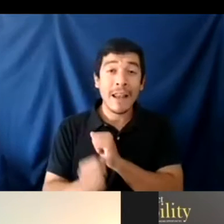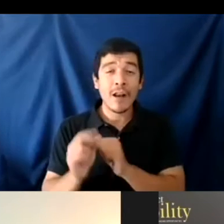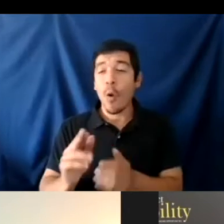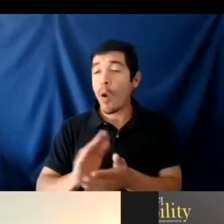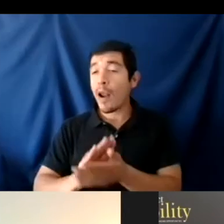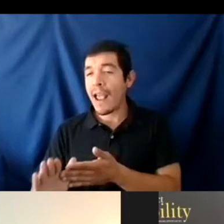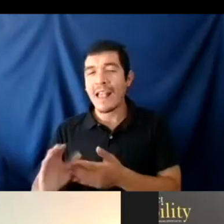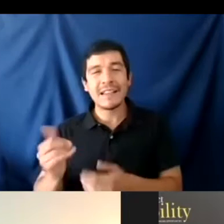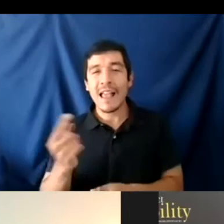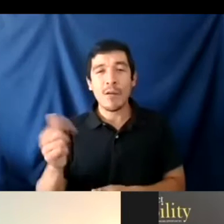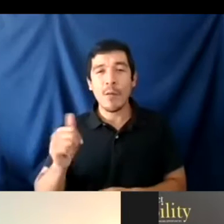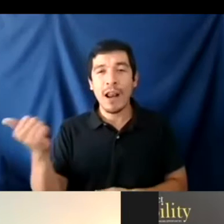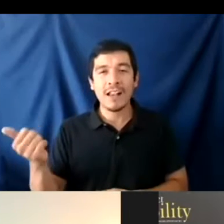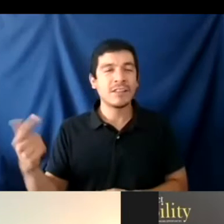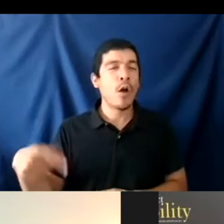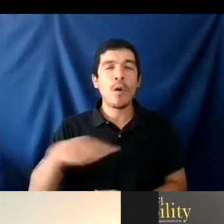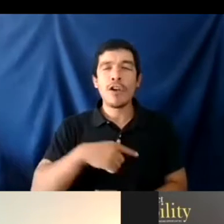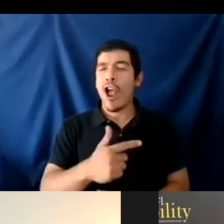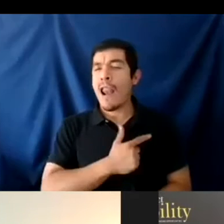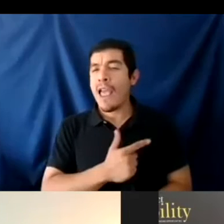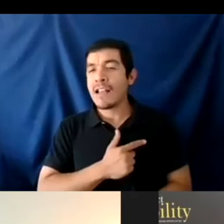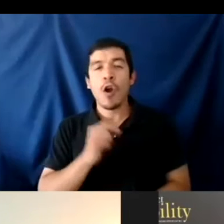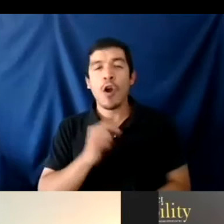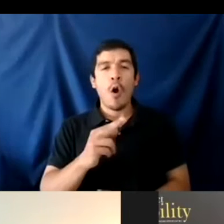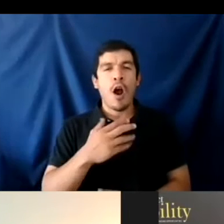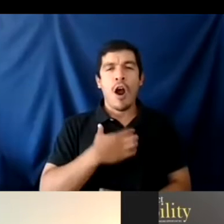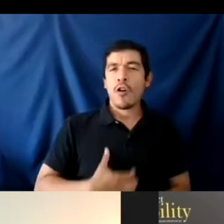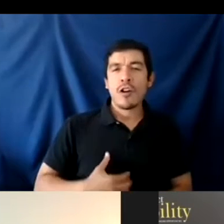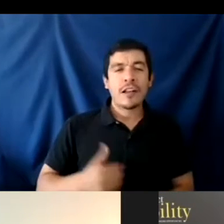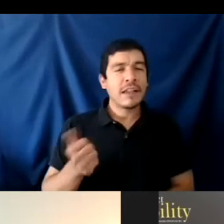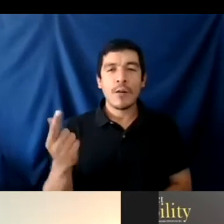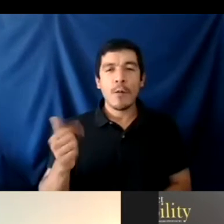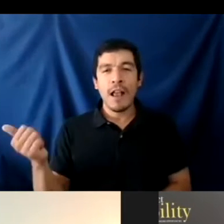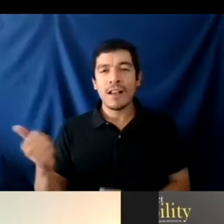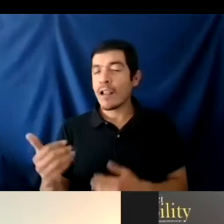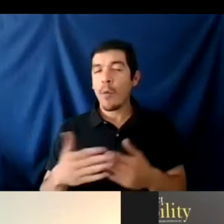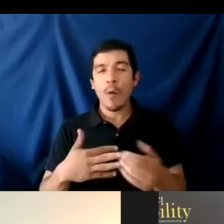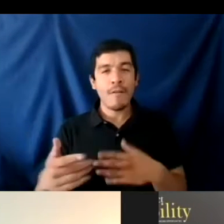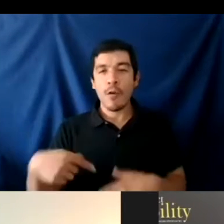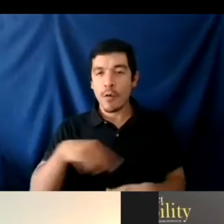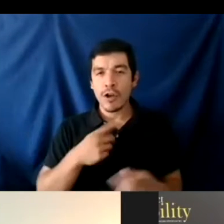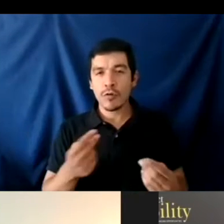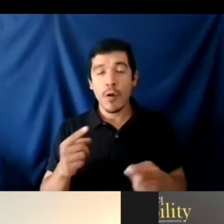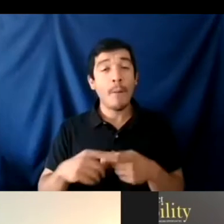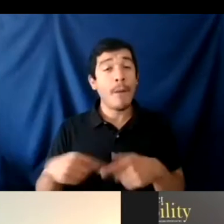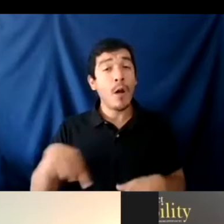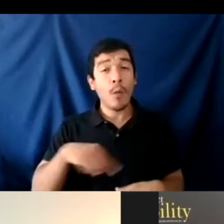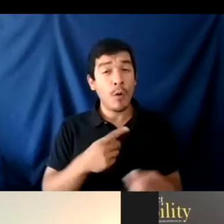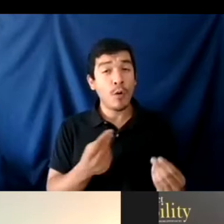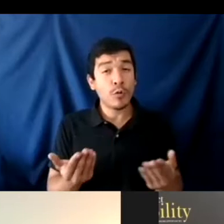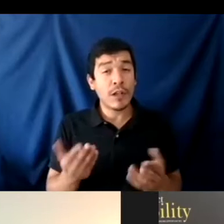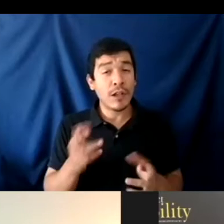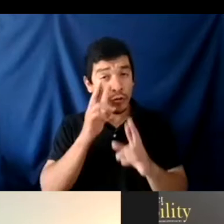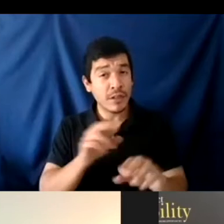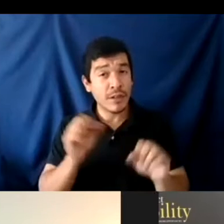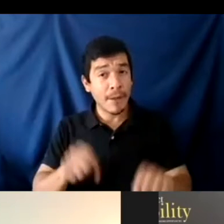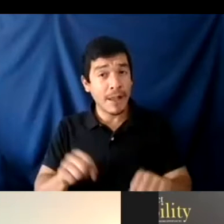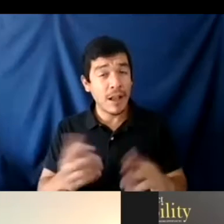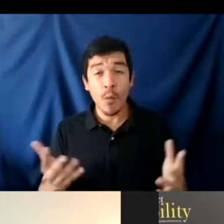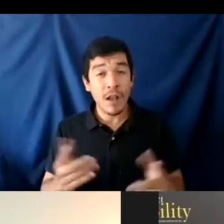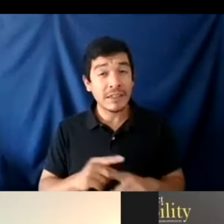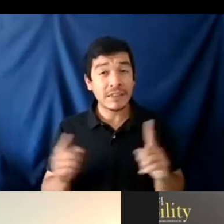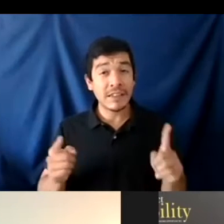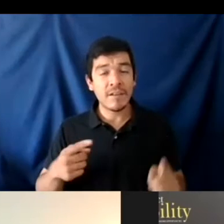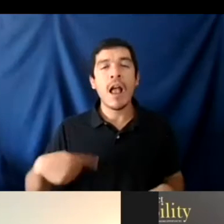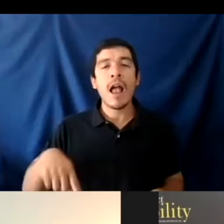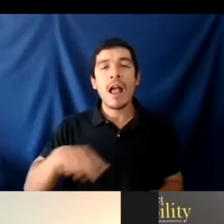else. We're just as lazy or ambitious as anyone else, whatever it might happen to be. But what we do here at RespectAbility is that we